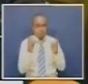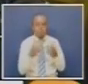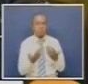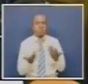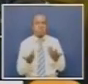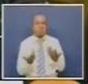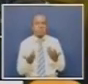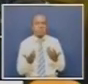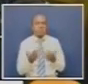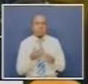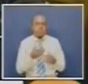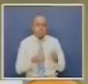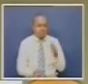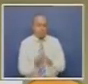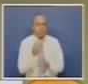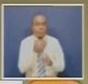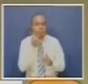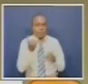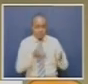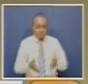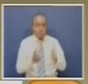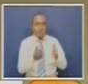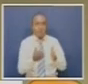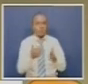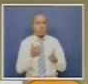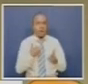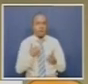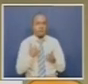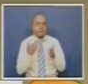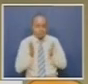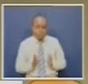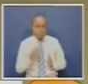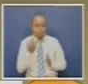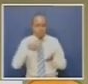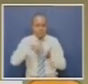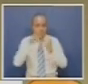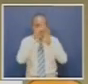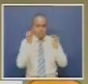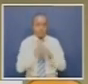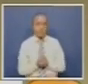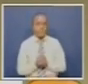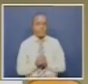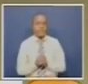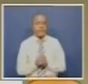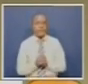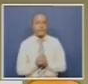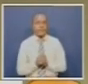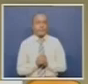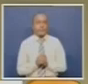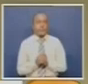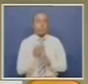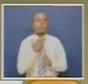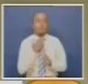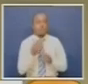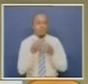with the best formula for us to be able to have a flag bearer. Indeed, I want to let you